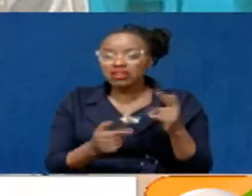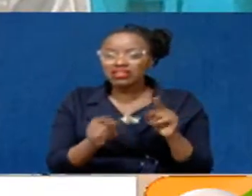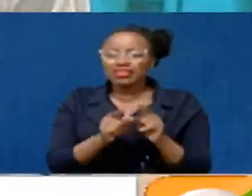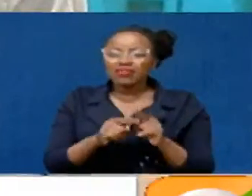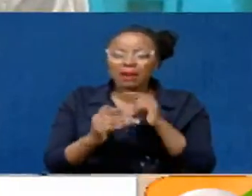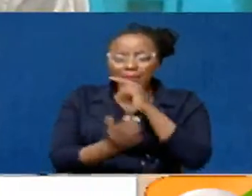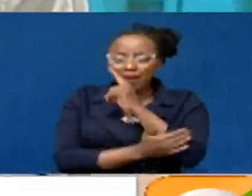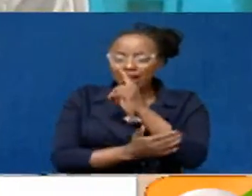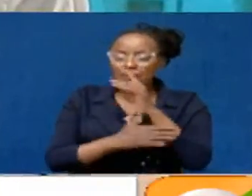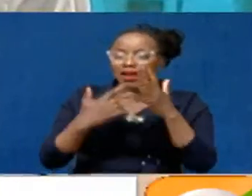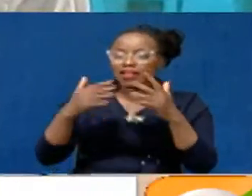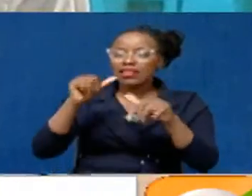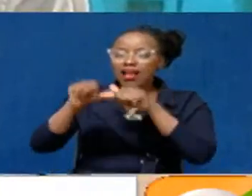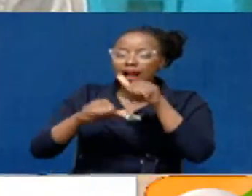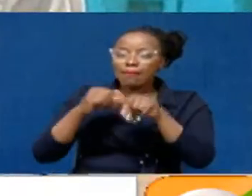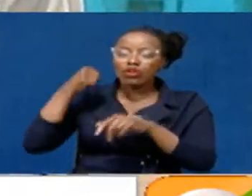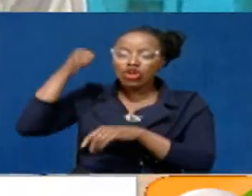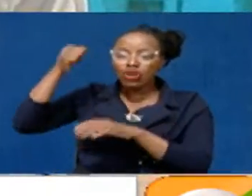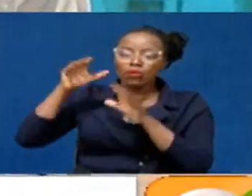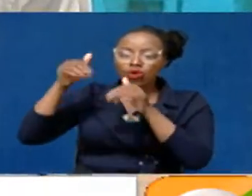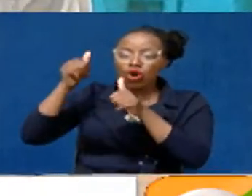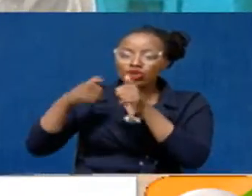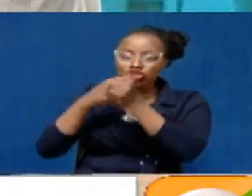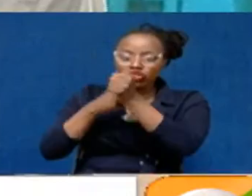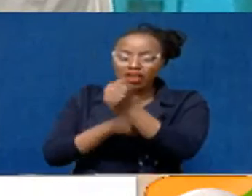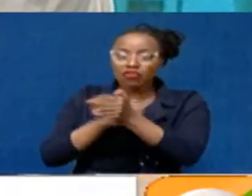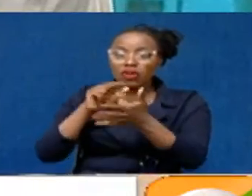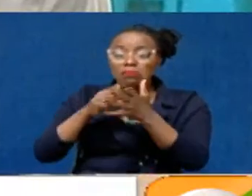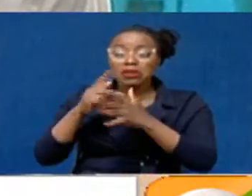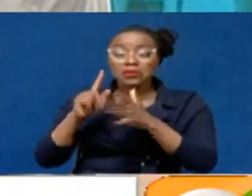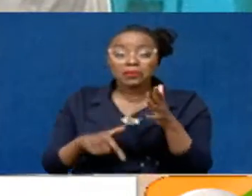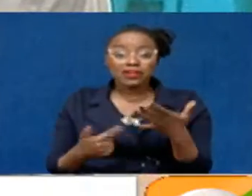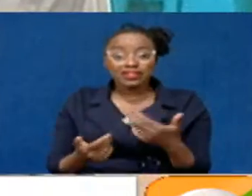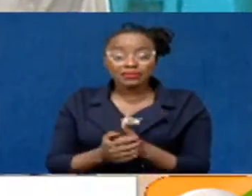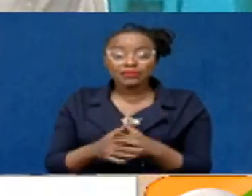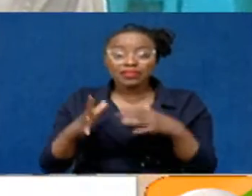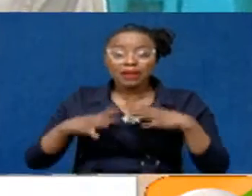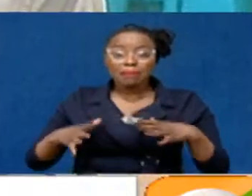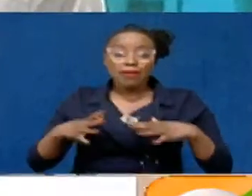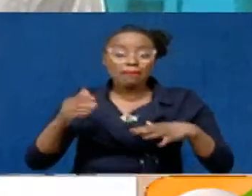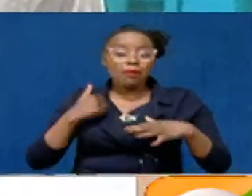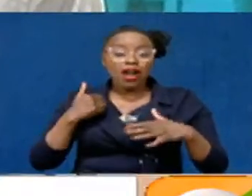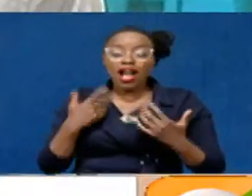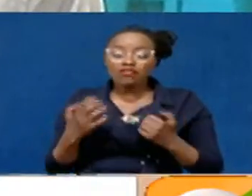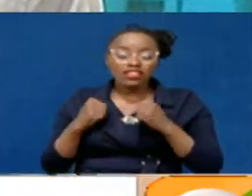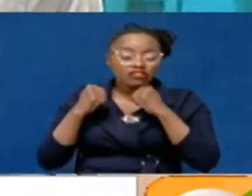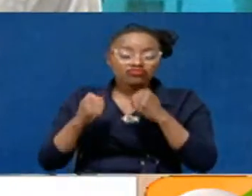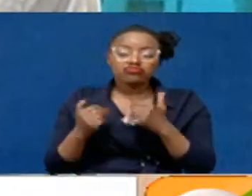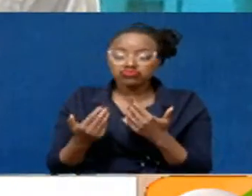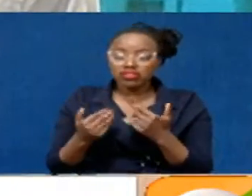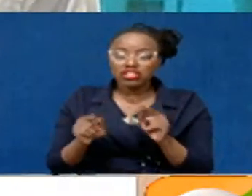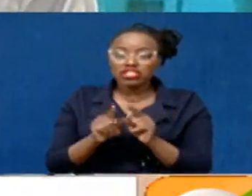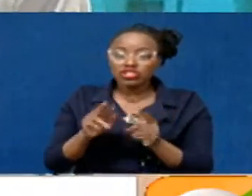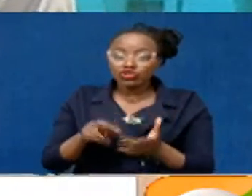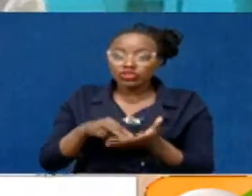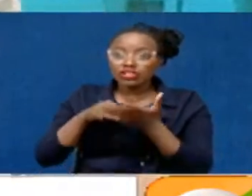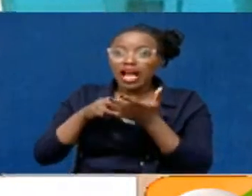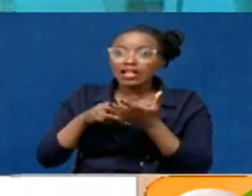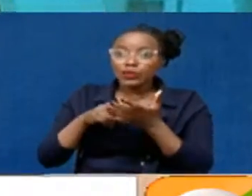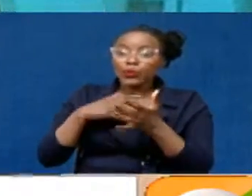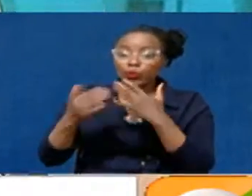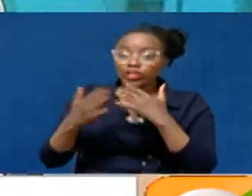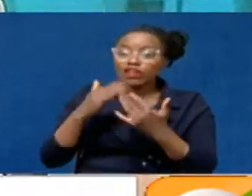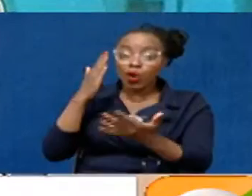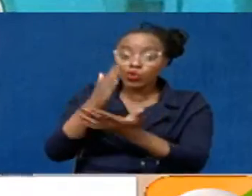unpalatable things about the very party that you stick on? So it just means that people don't have the courage to stand for what they